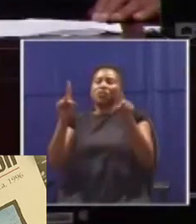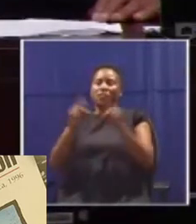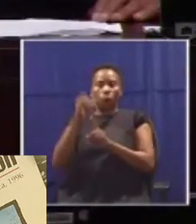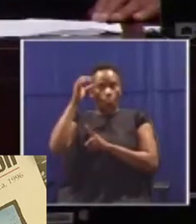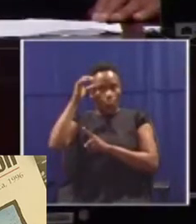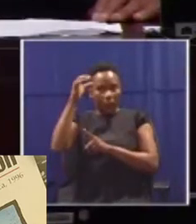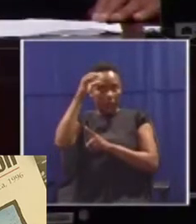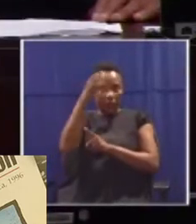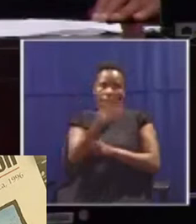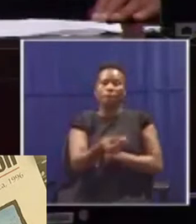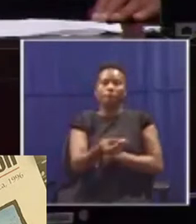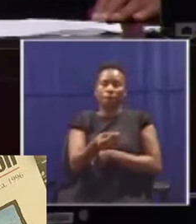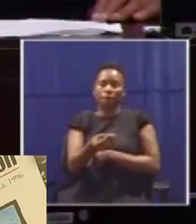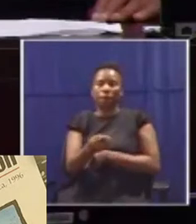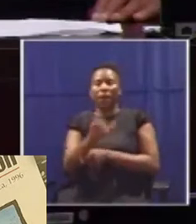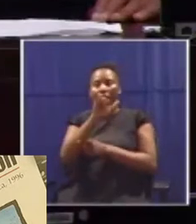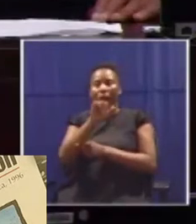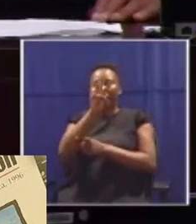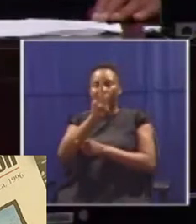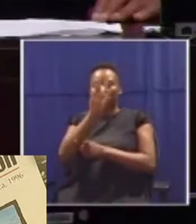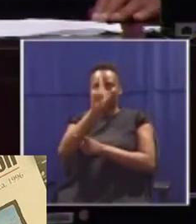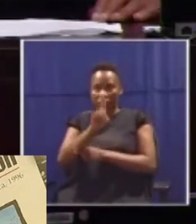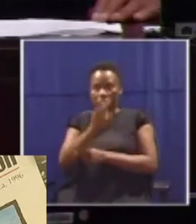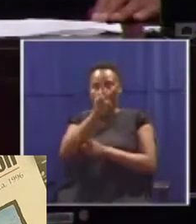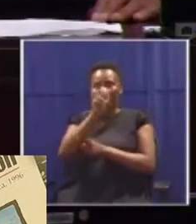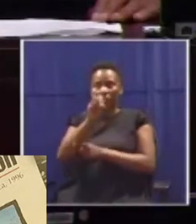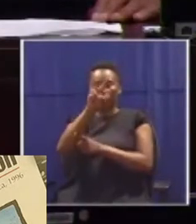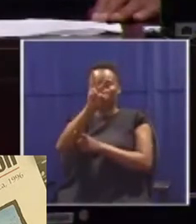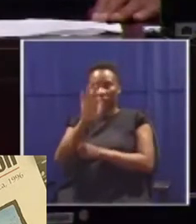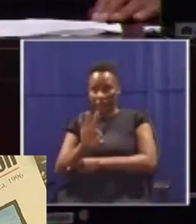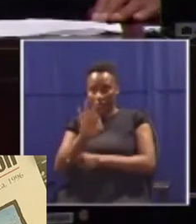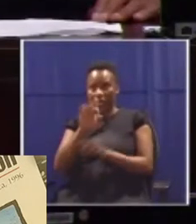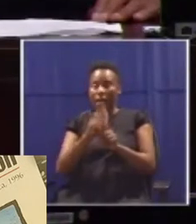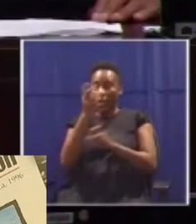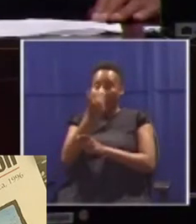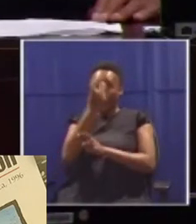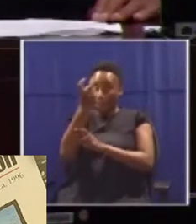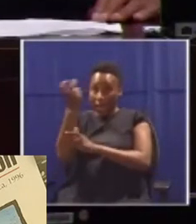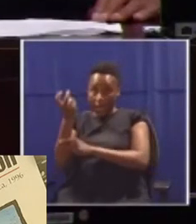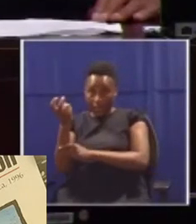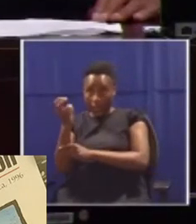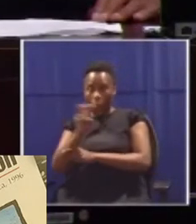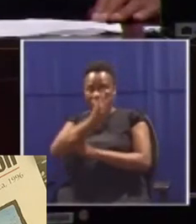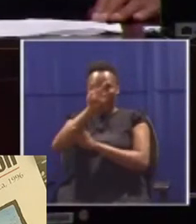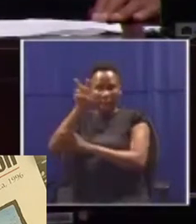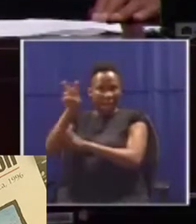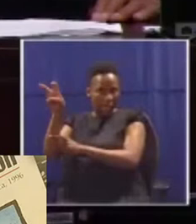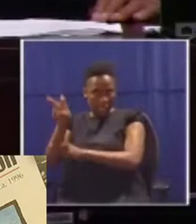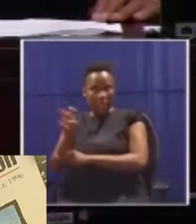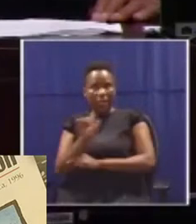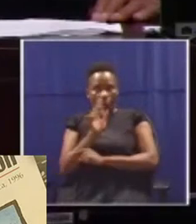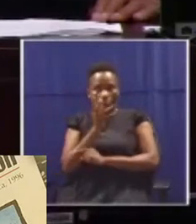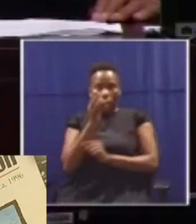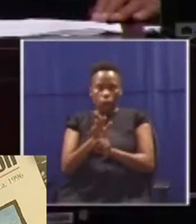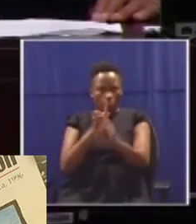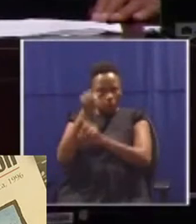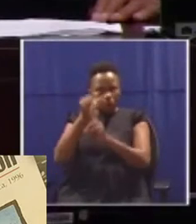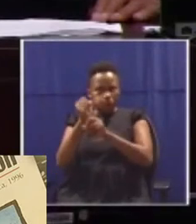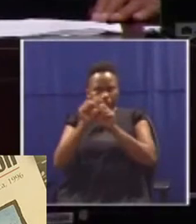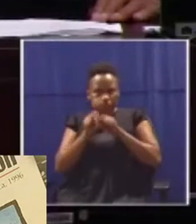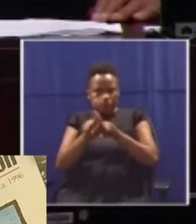concepts. The IWD 2023 campaign theme seeks to help to forge